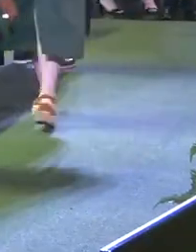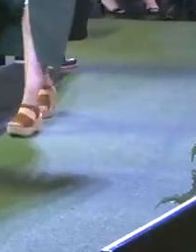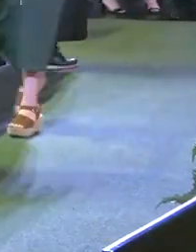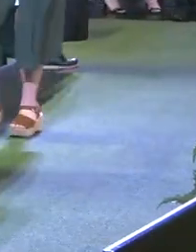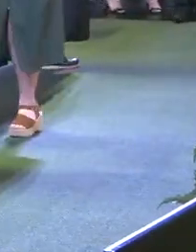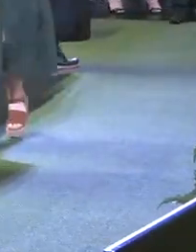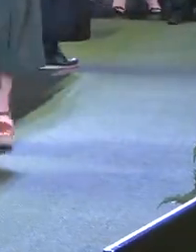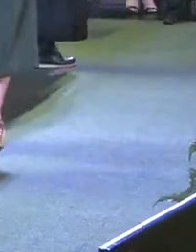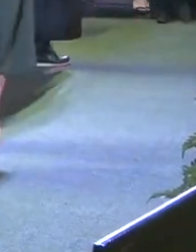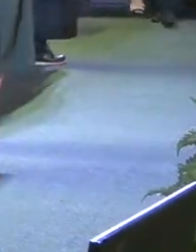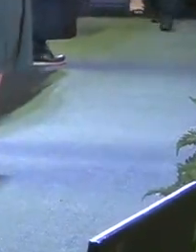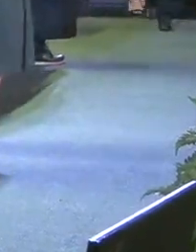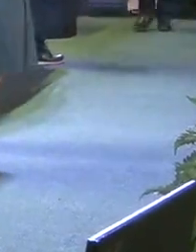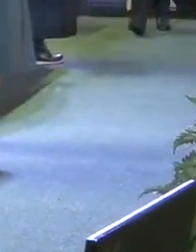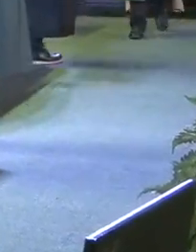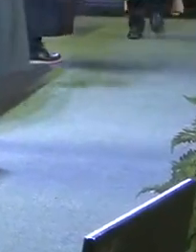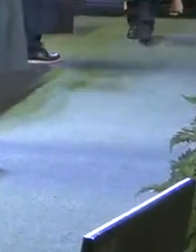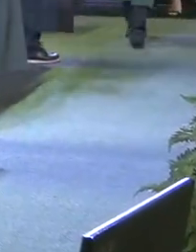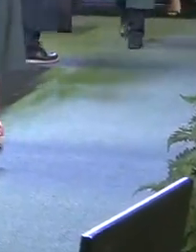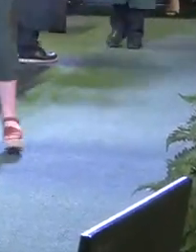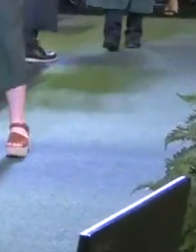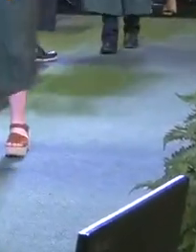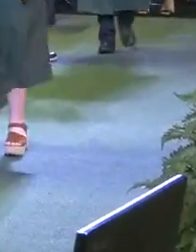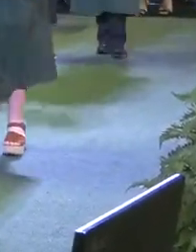Brian Hugh Bowie.